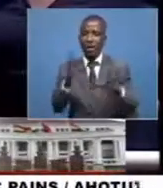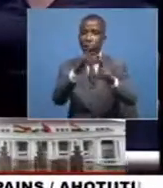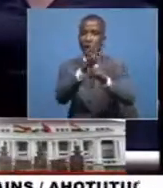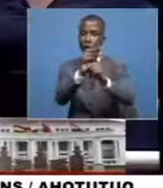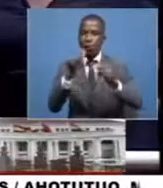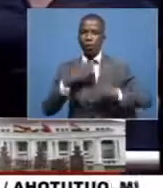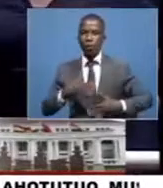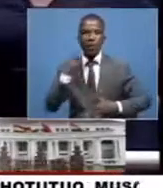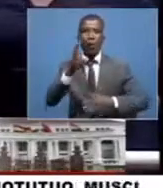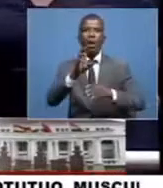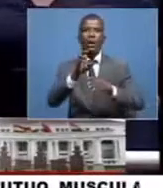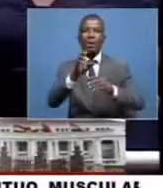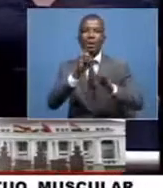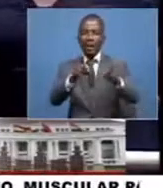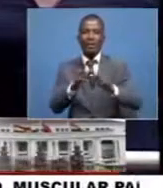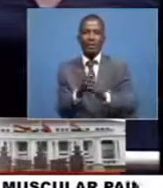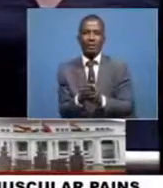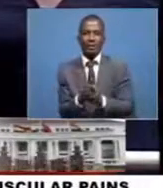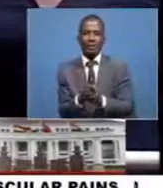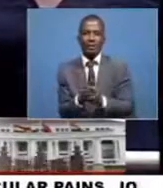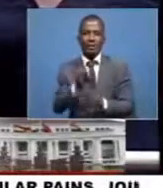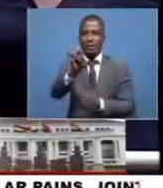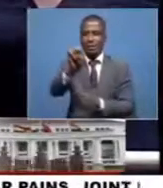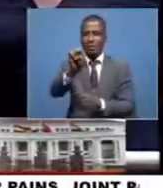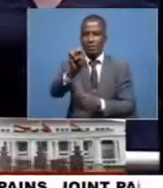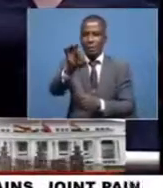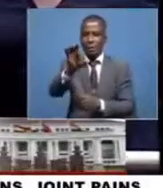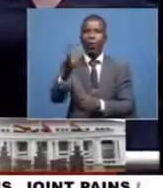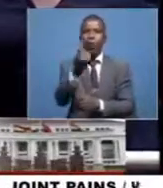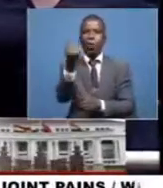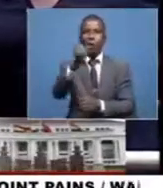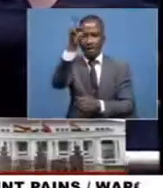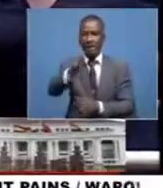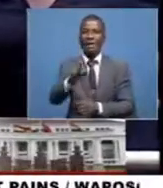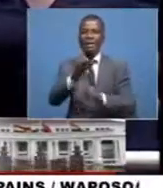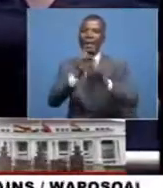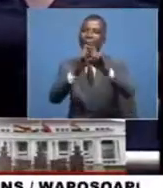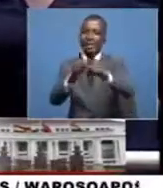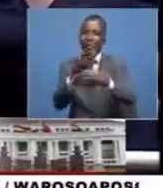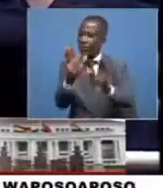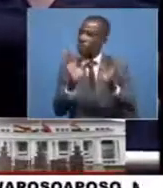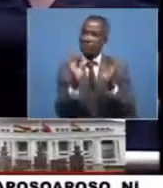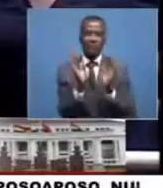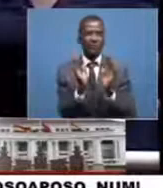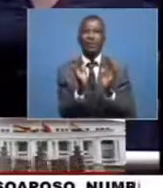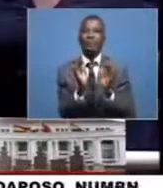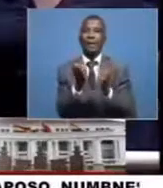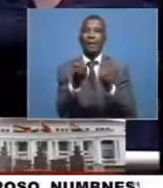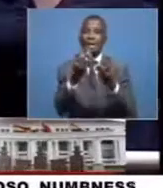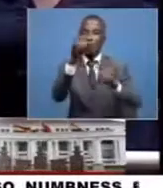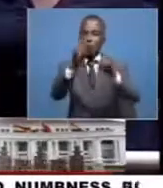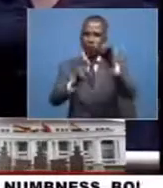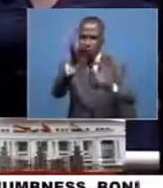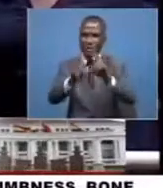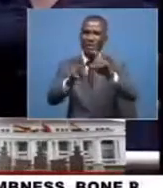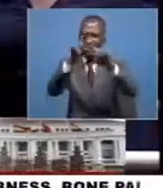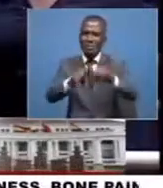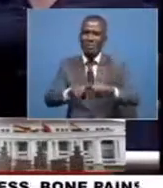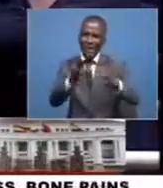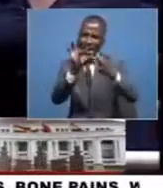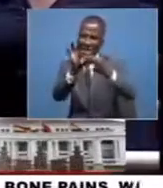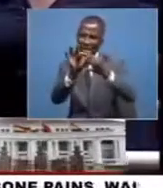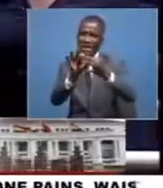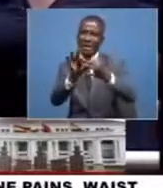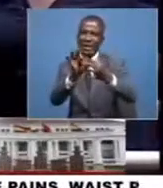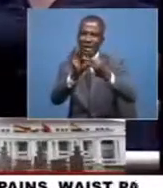answer. Irrespective of what case we have put before the court, there are questions in relation to this case that she alone must